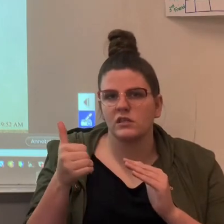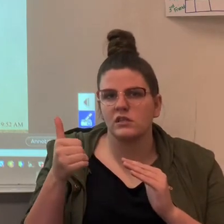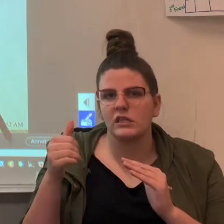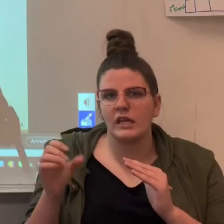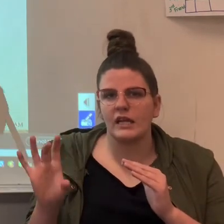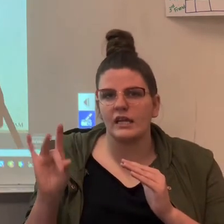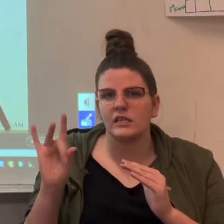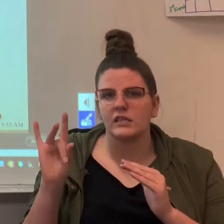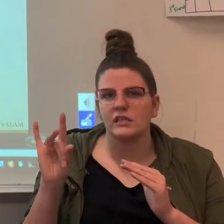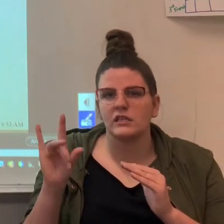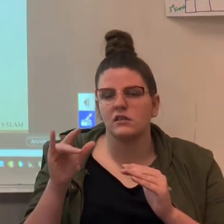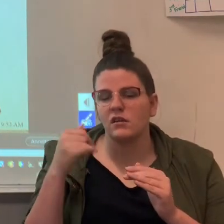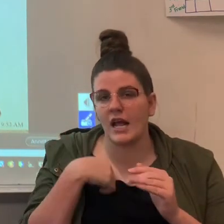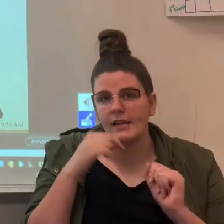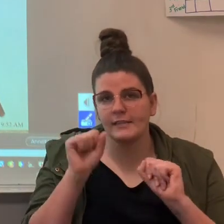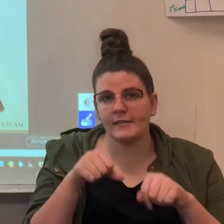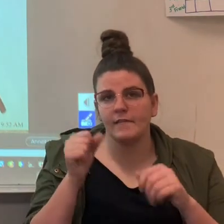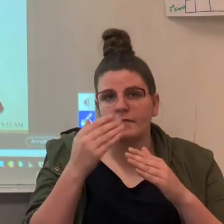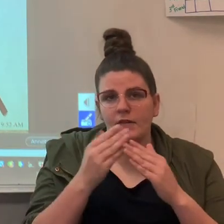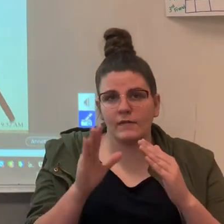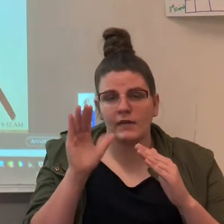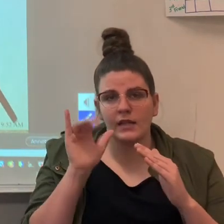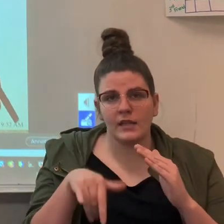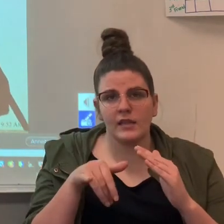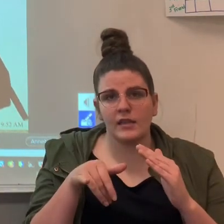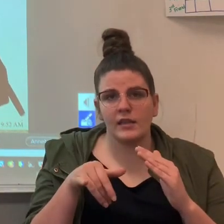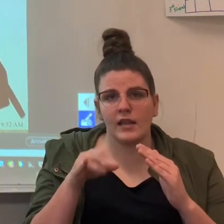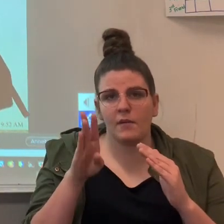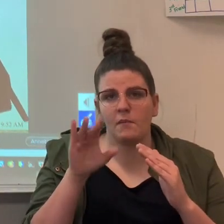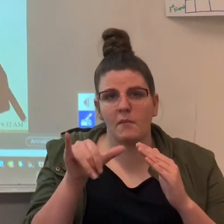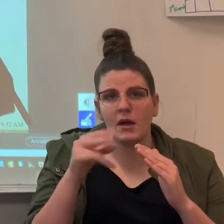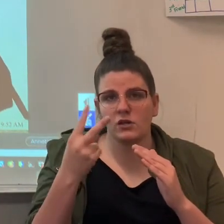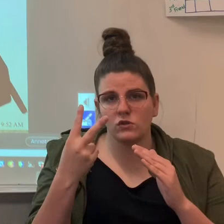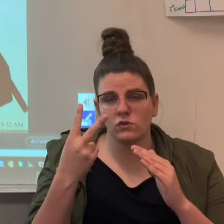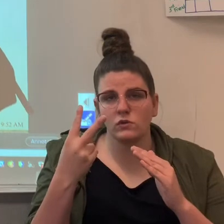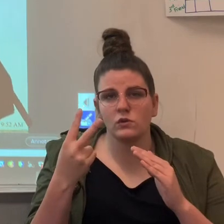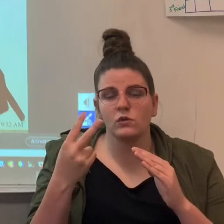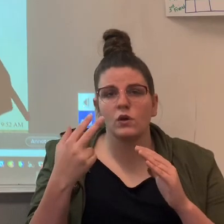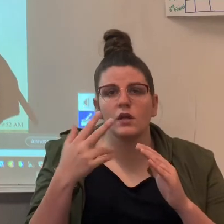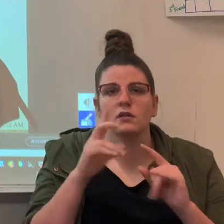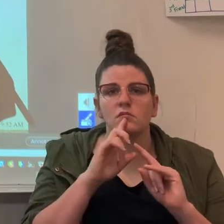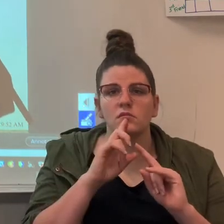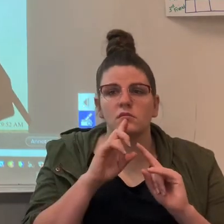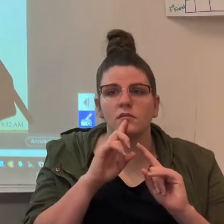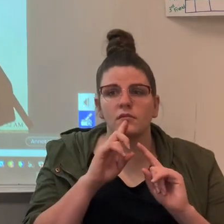10/18, which I can divide both of those by 2, and I would end up with